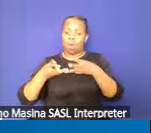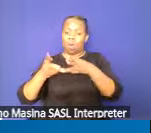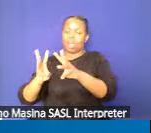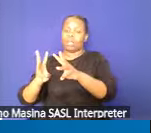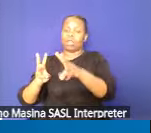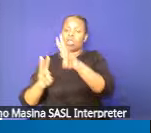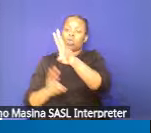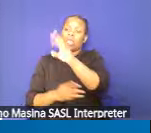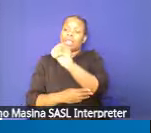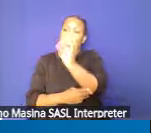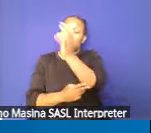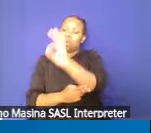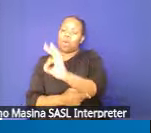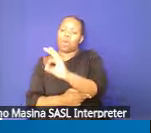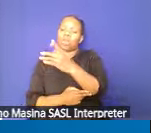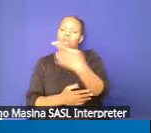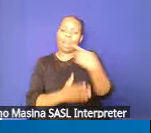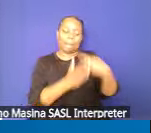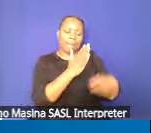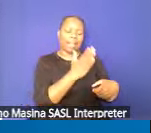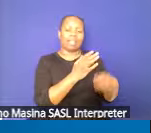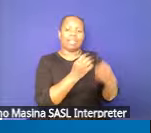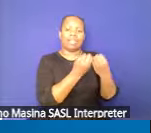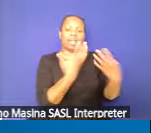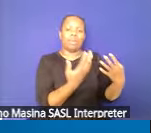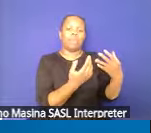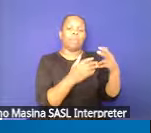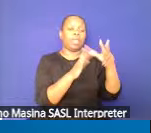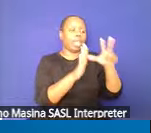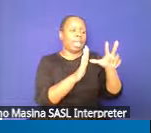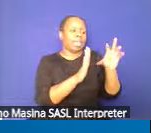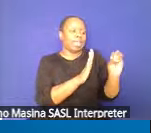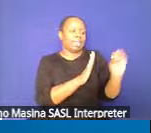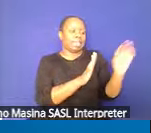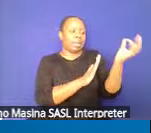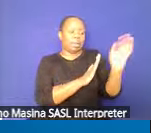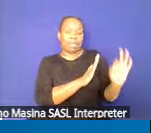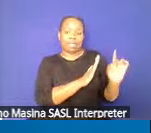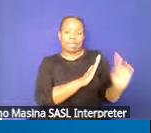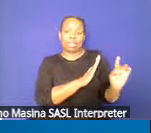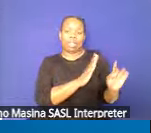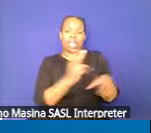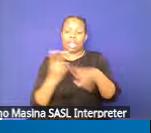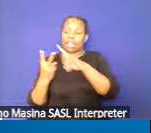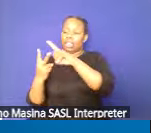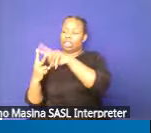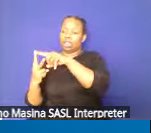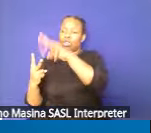while price weighs about 80 points, which is 80% and 20%.